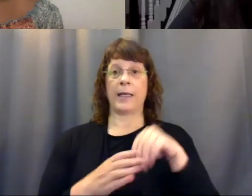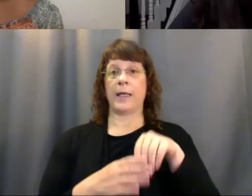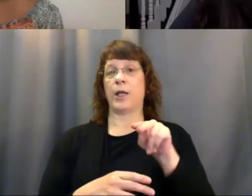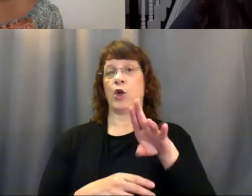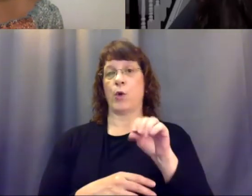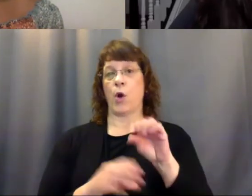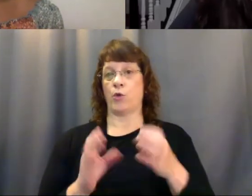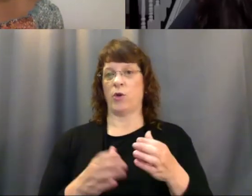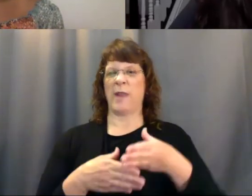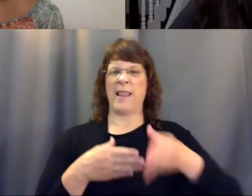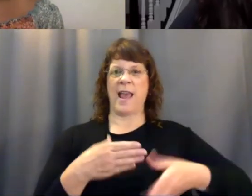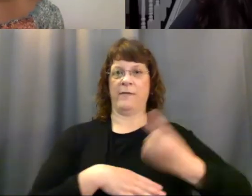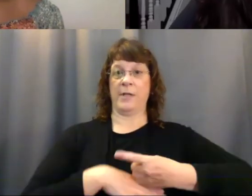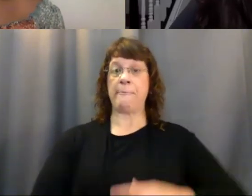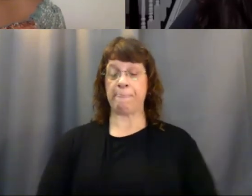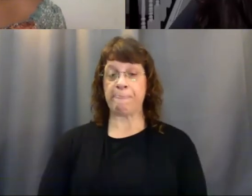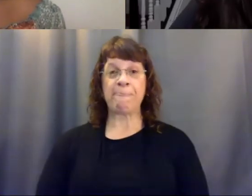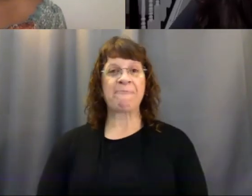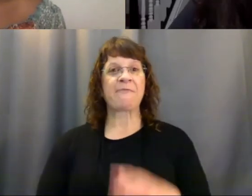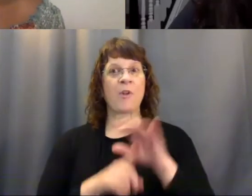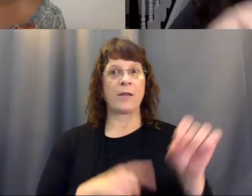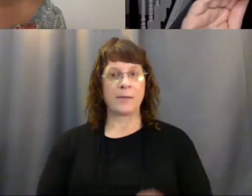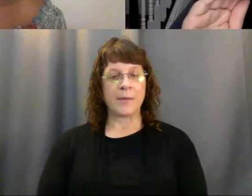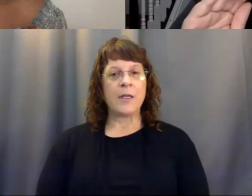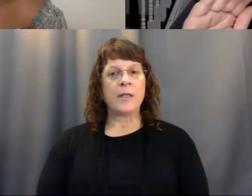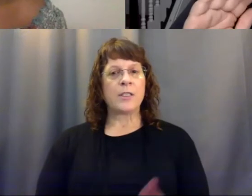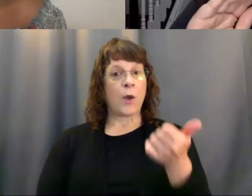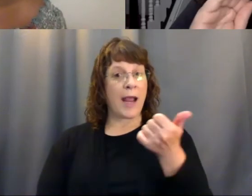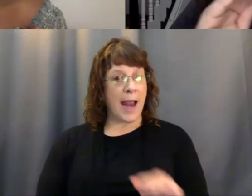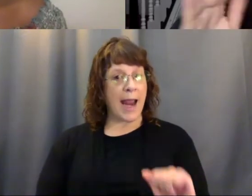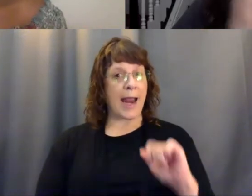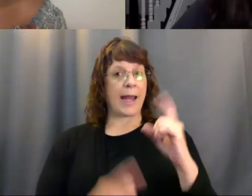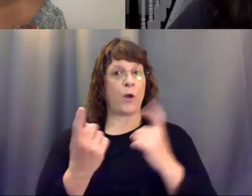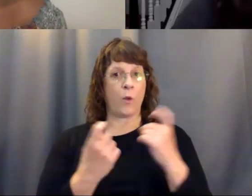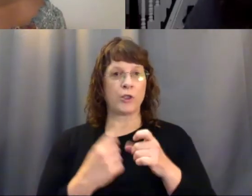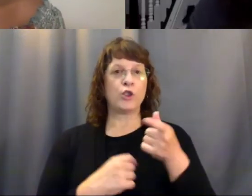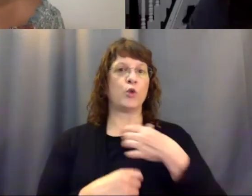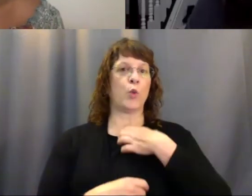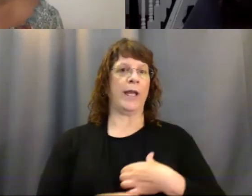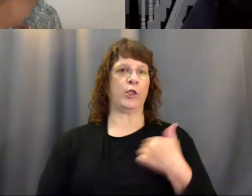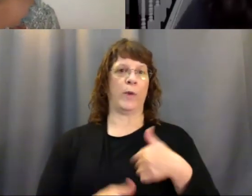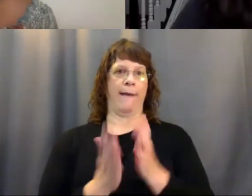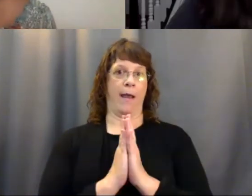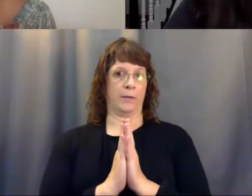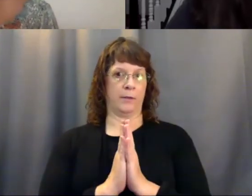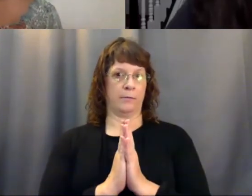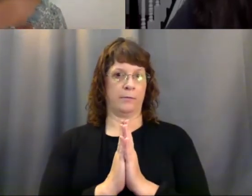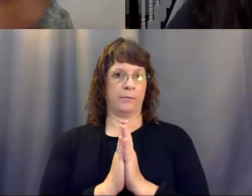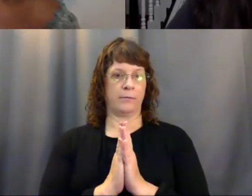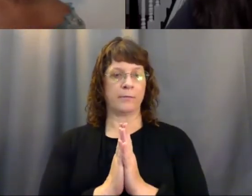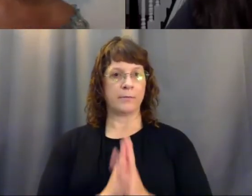the end of today. Awesome. So is there any questions that you wish we had asked you today?